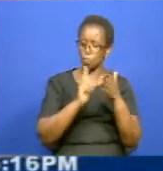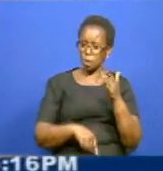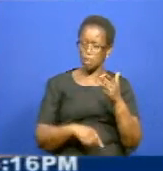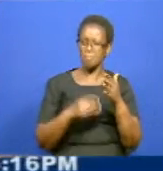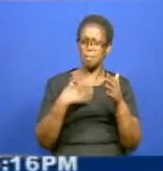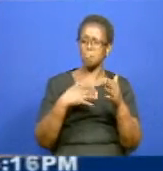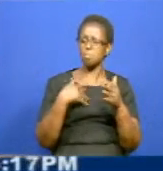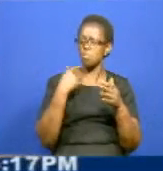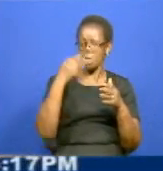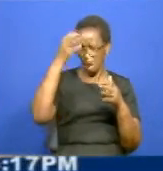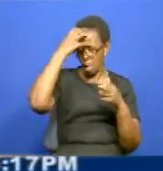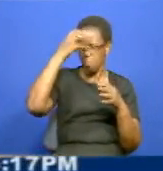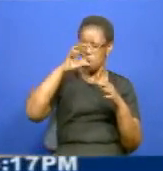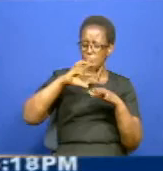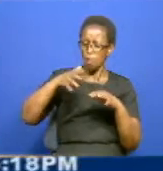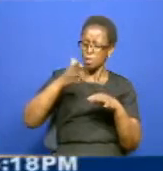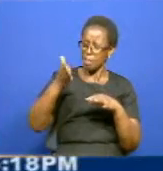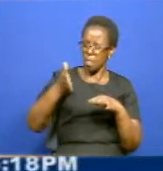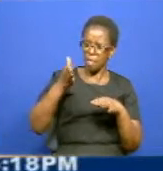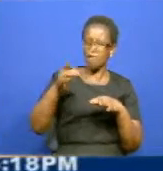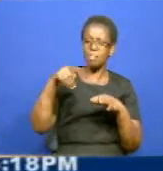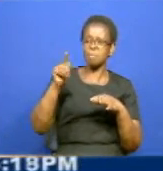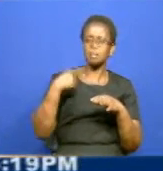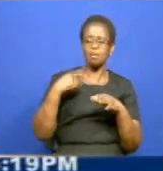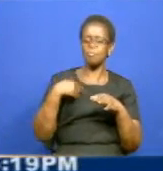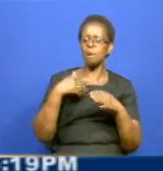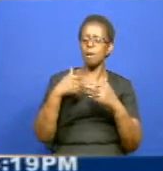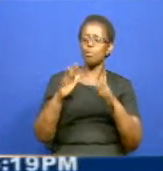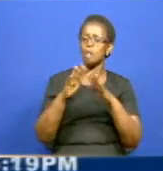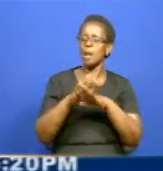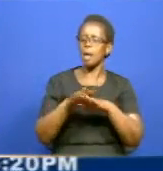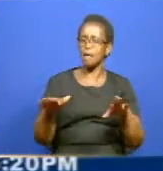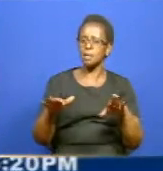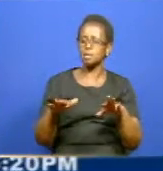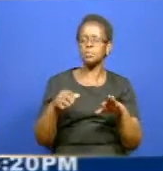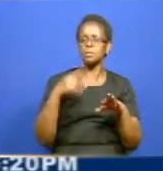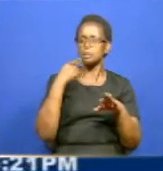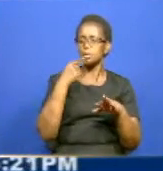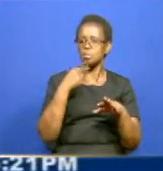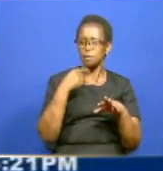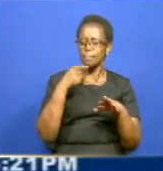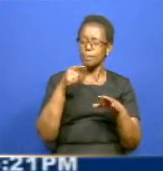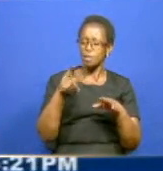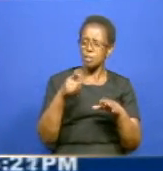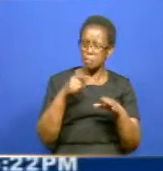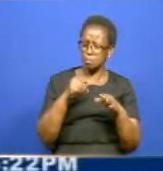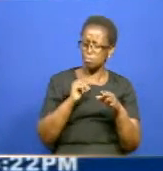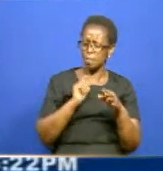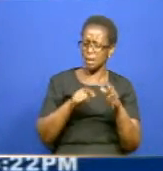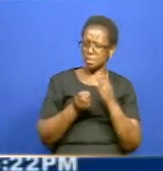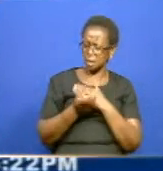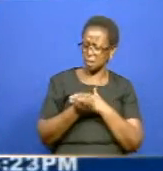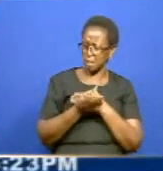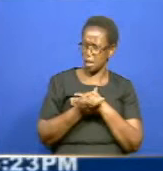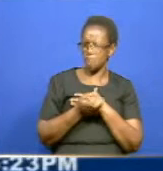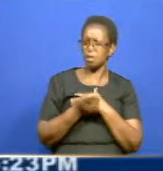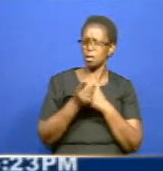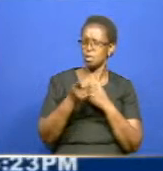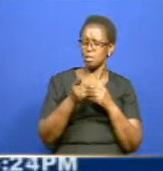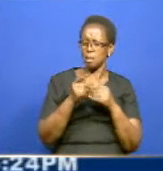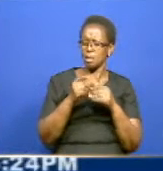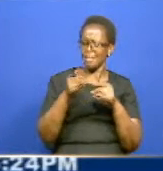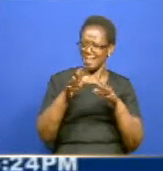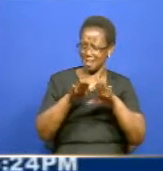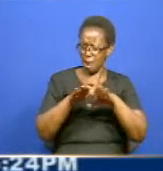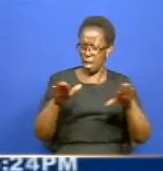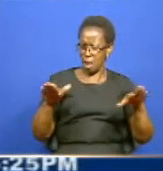Lamu County. In the statement, the committee should explain the circumstances surrounding the ownership of the parcel of